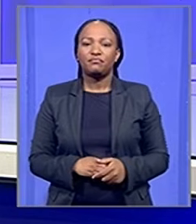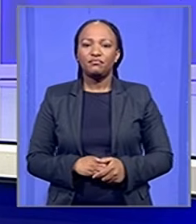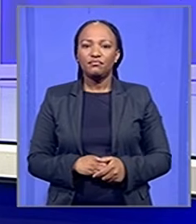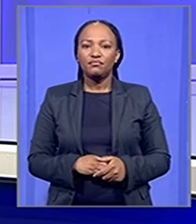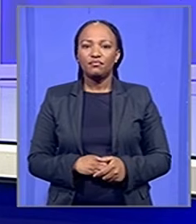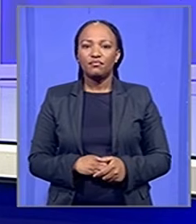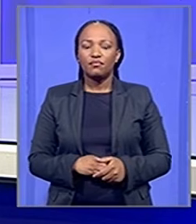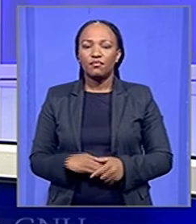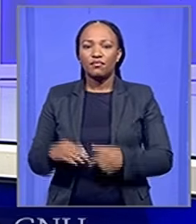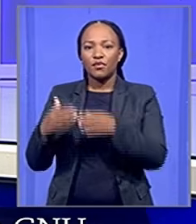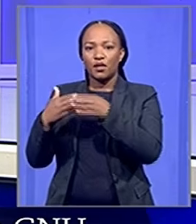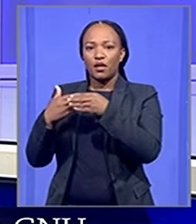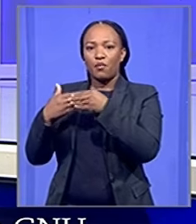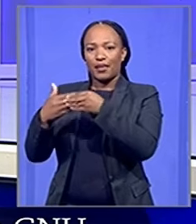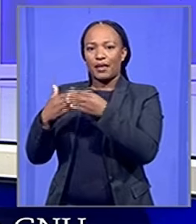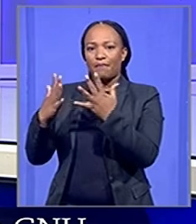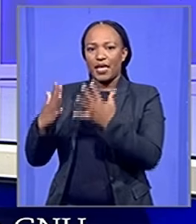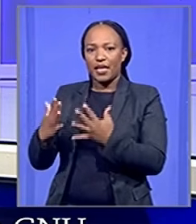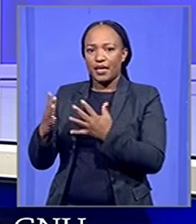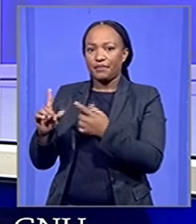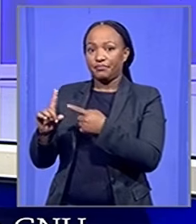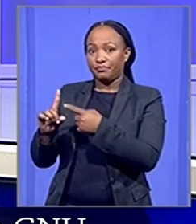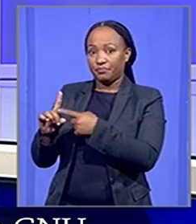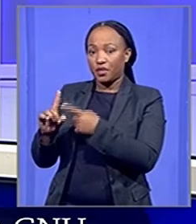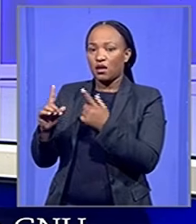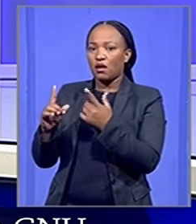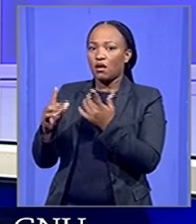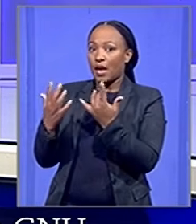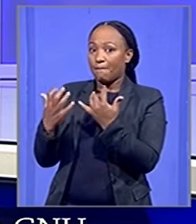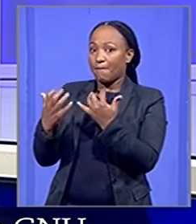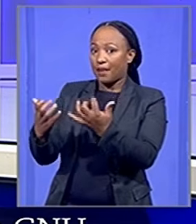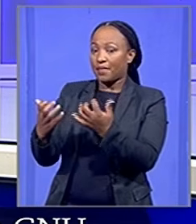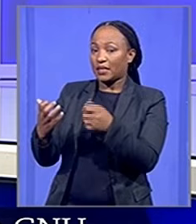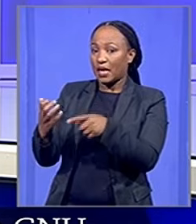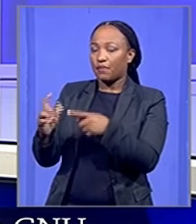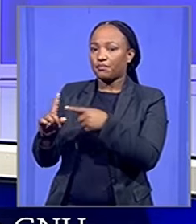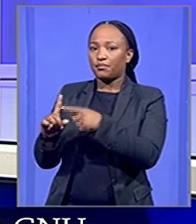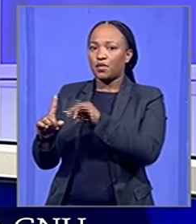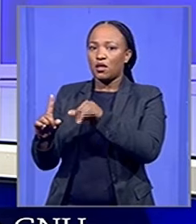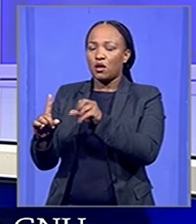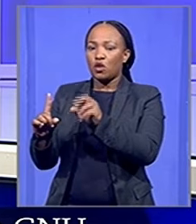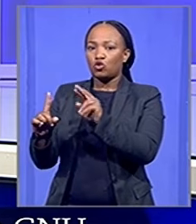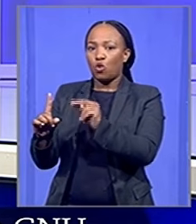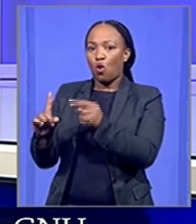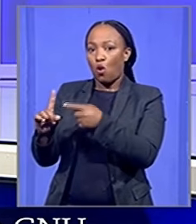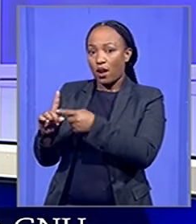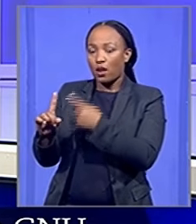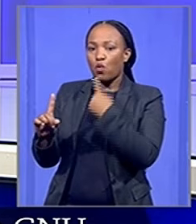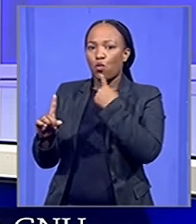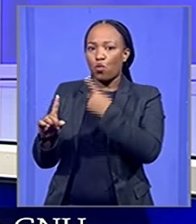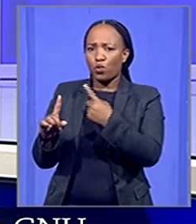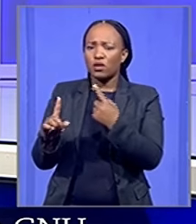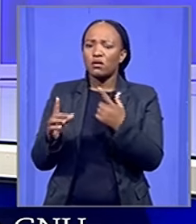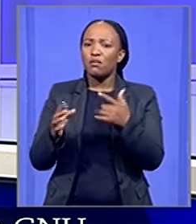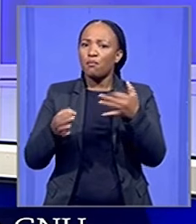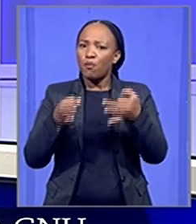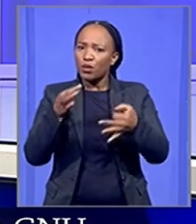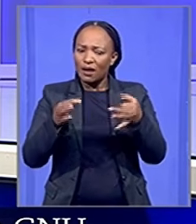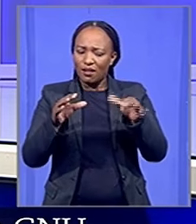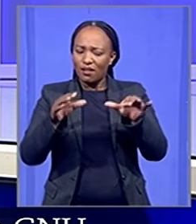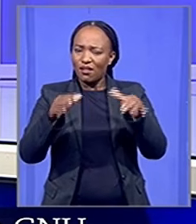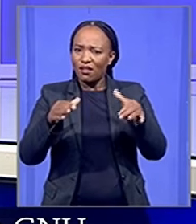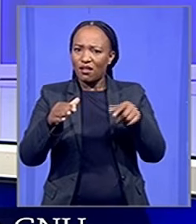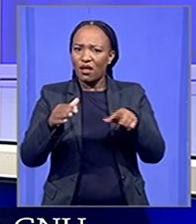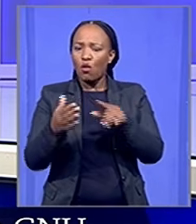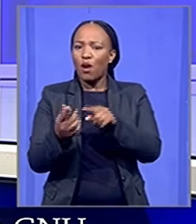Moetapele wa mokga wa MK parlamenteng John Hlophe o ntse a tsitlalletse ntlheng ya hore ho theolwa ha hae setulong ke